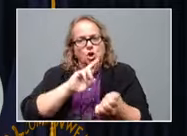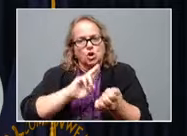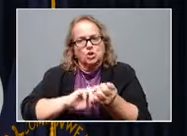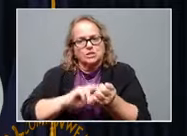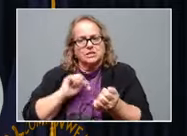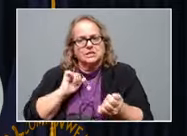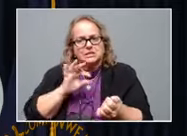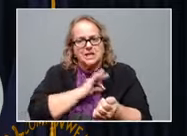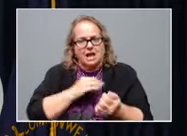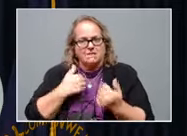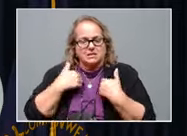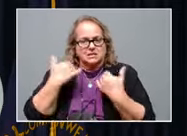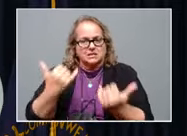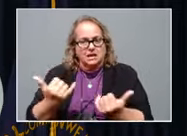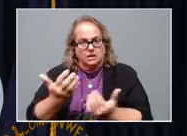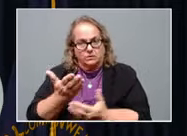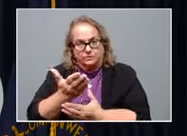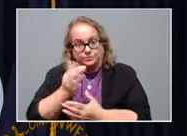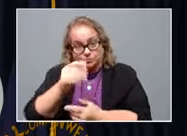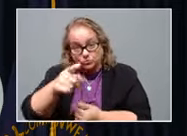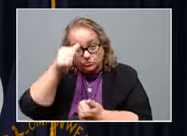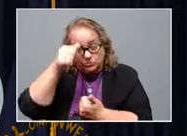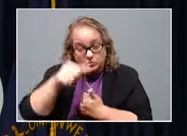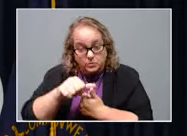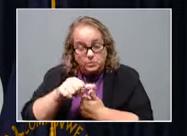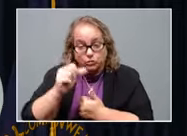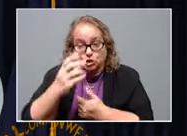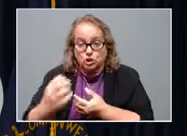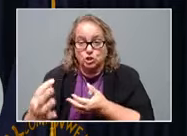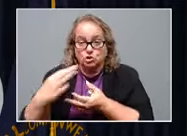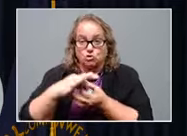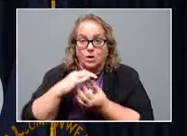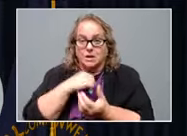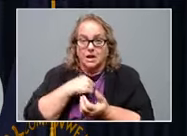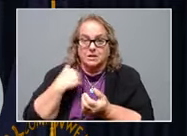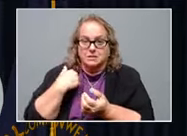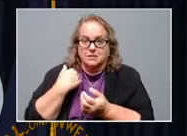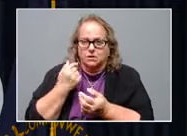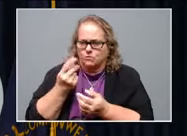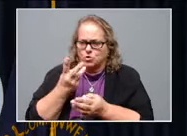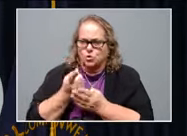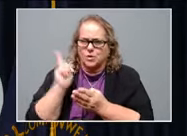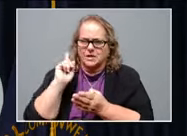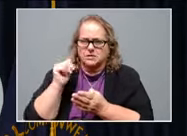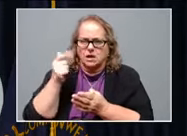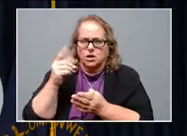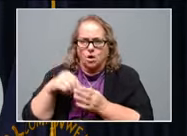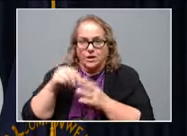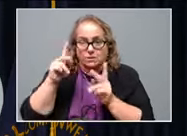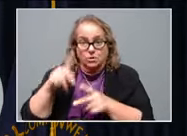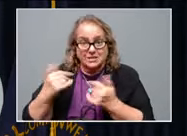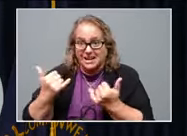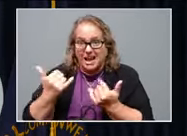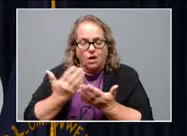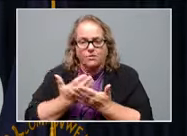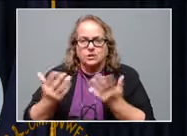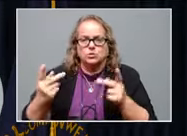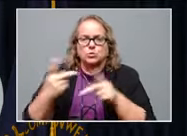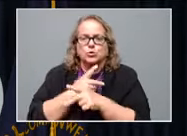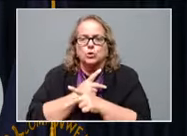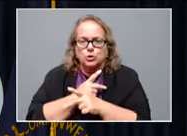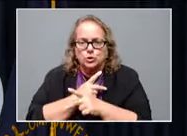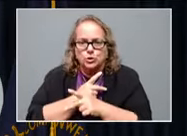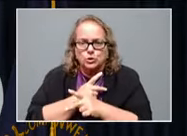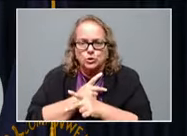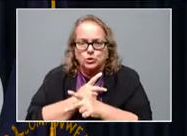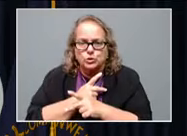latest surge. If you remember, she joined us in person just a few weeks ago, but things are even worse than they were then. And I mentioned